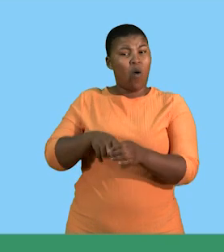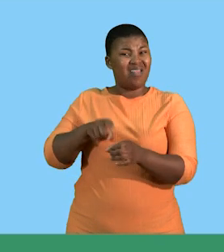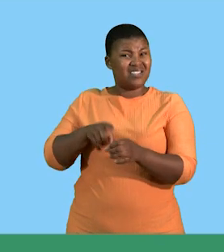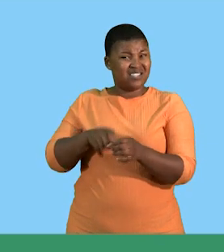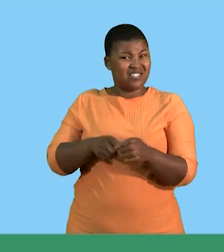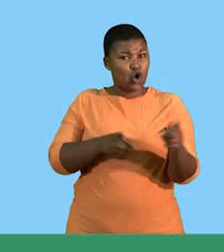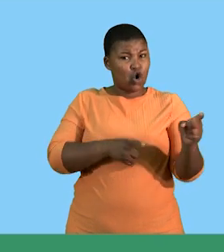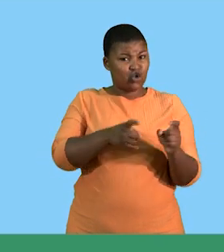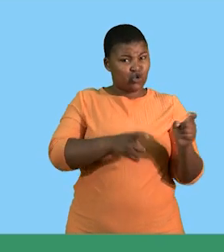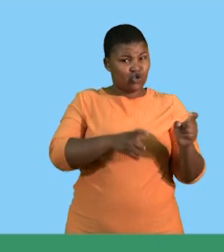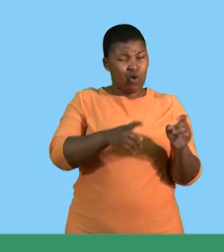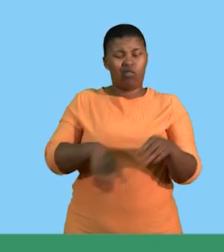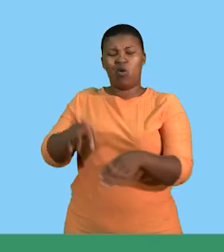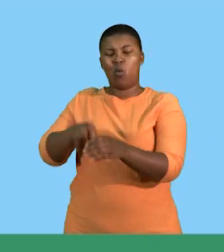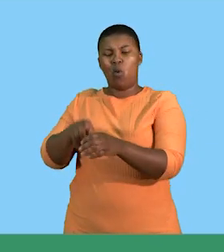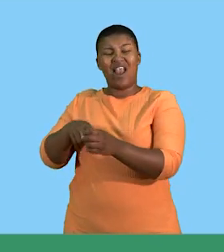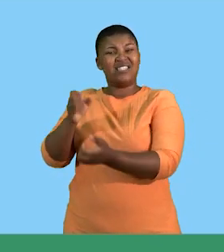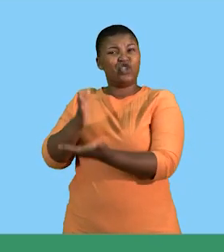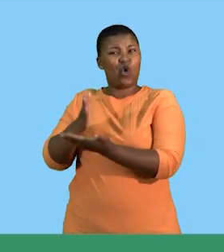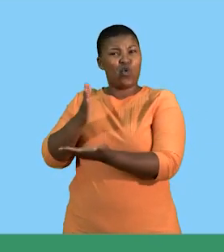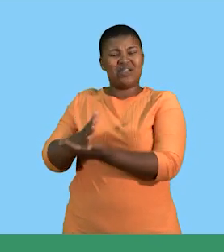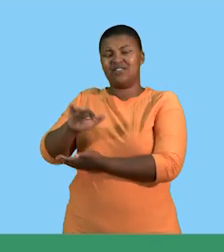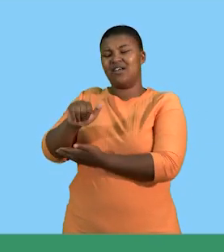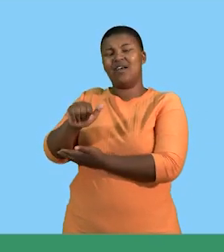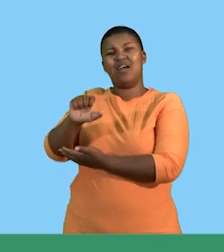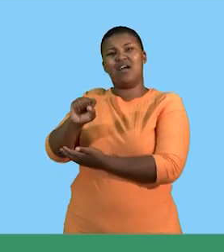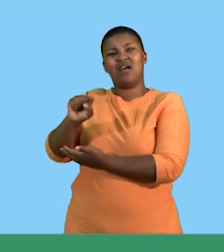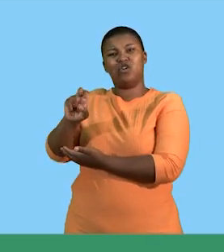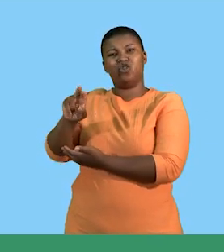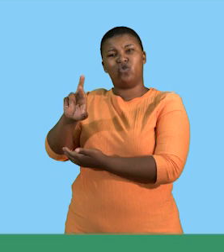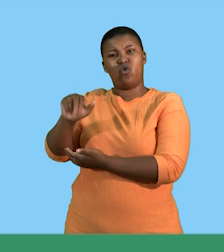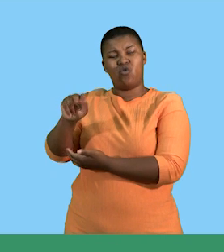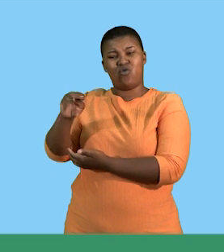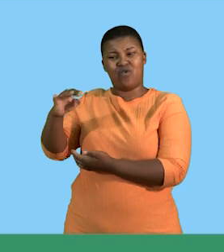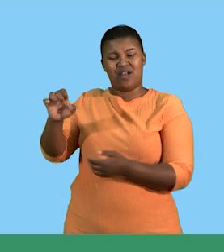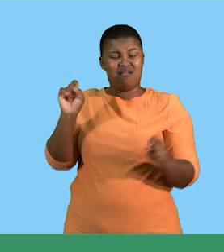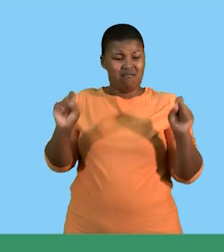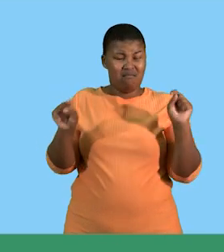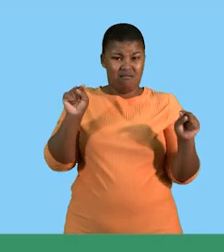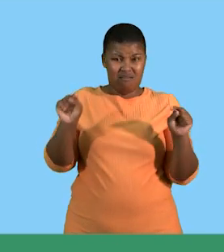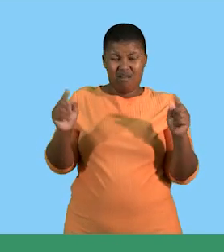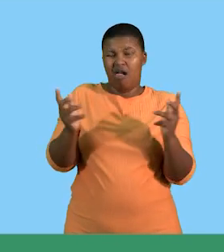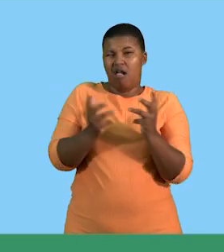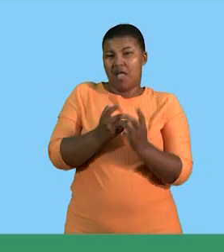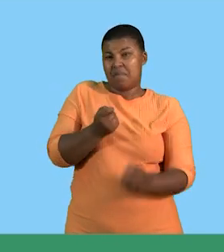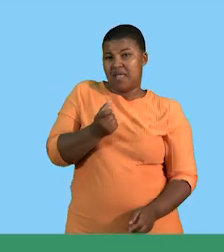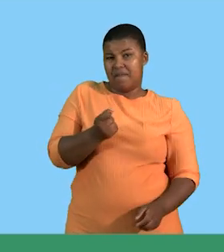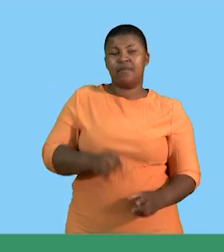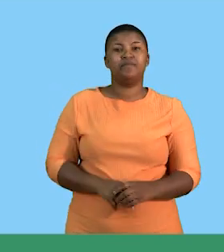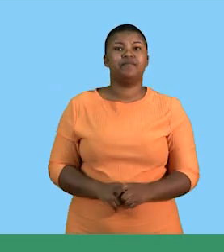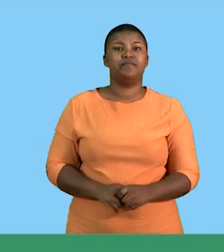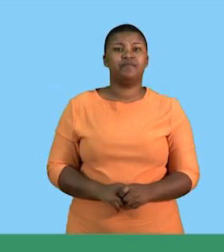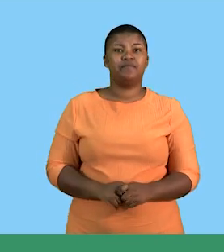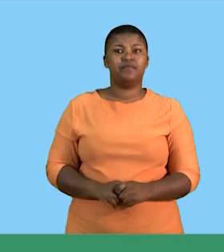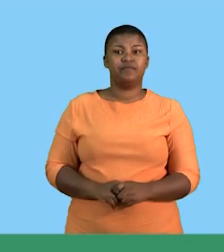quality control, and this is quality assurance. So I always tell my learners, if I want to make sure you're doing your